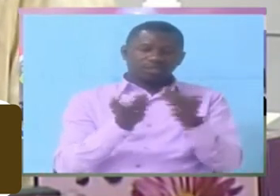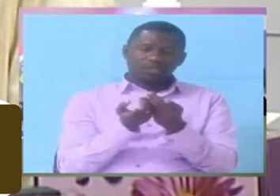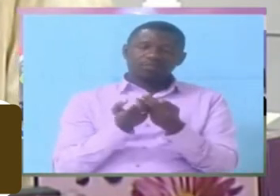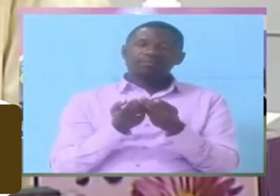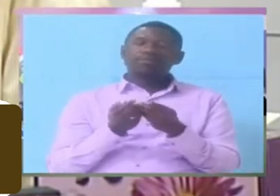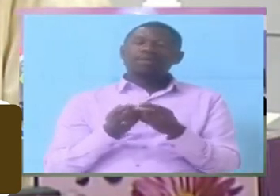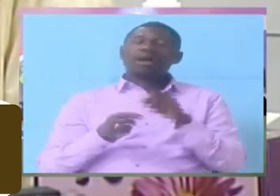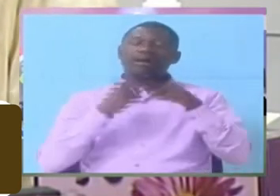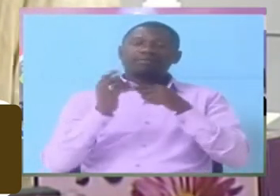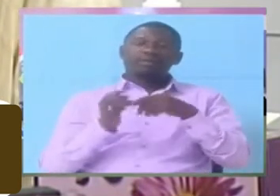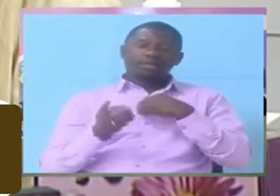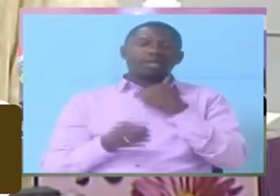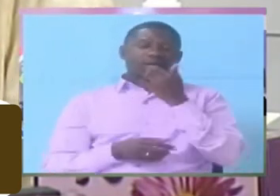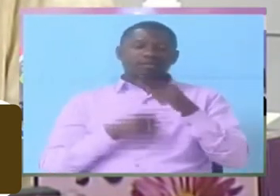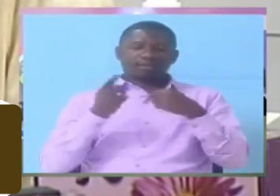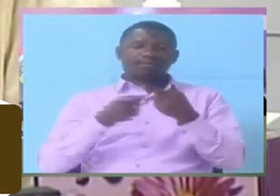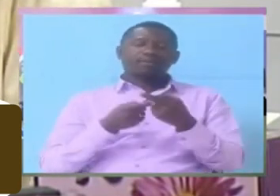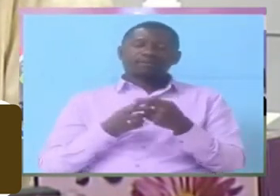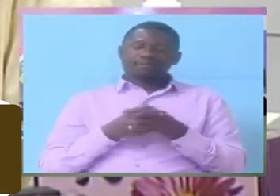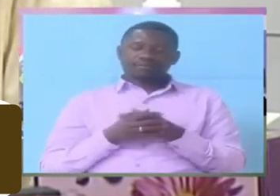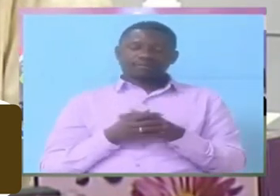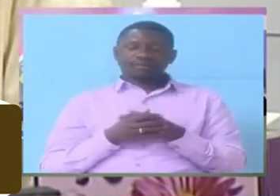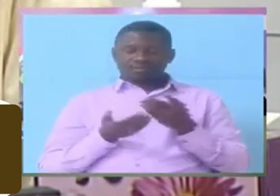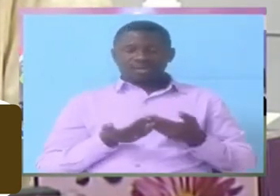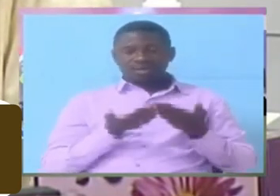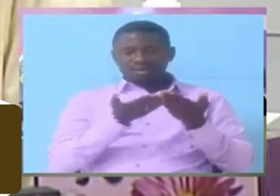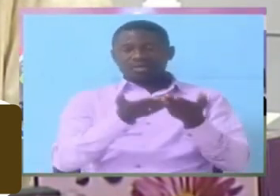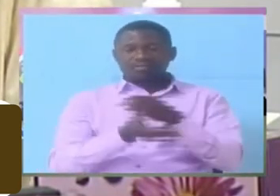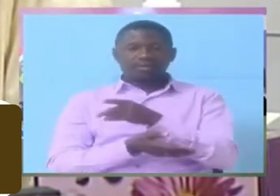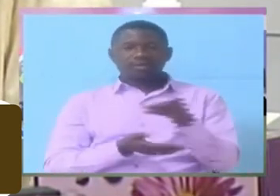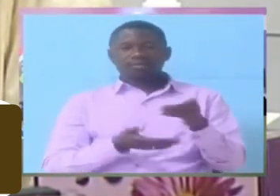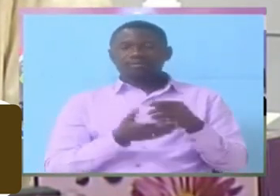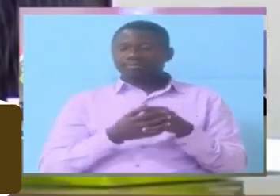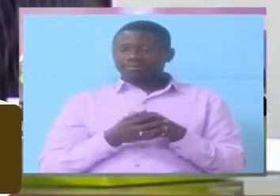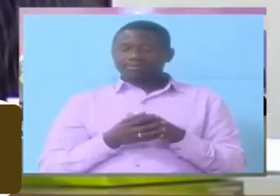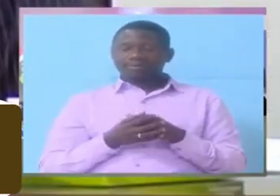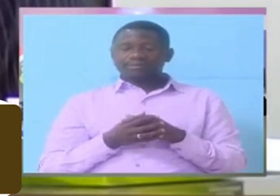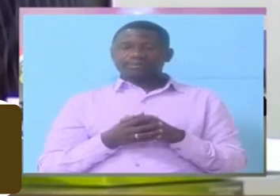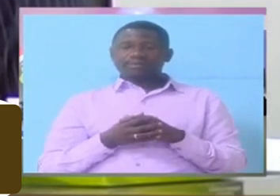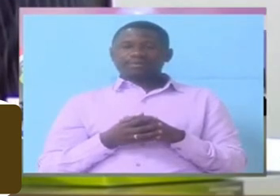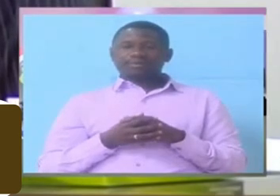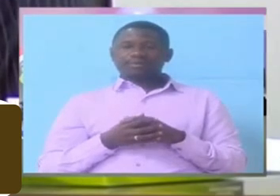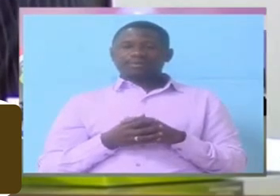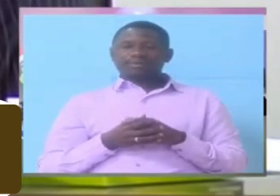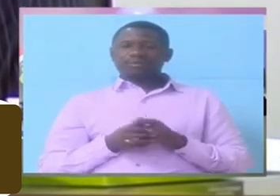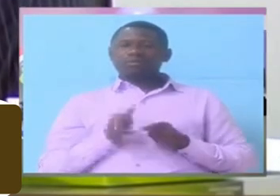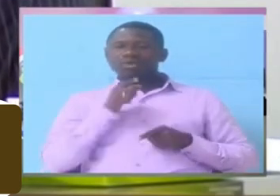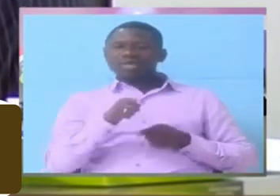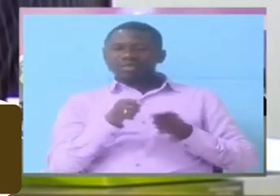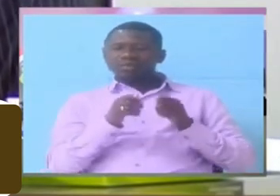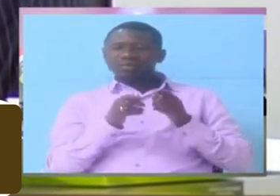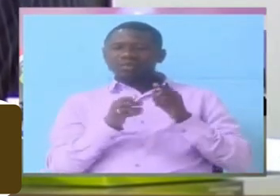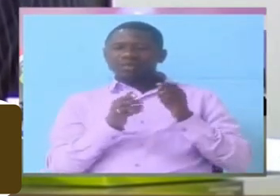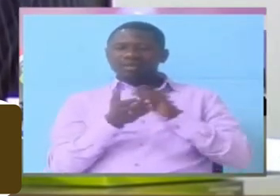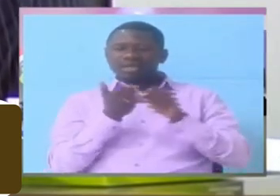request. Bari ya kanin ne fanang. Did the diary contain any information? the